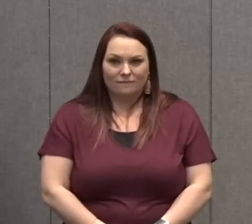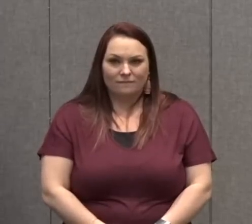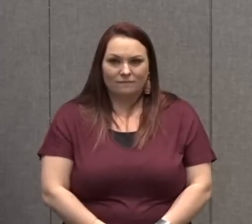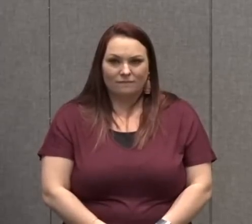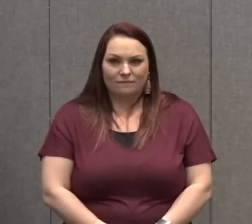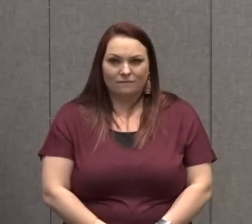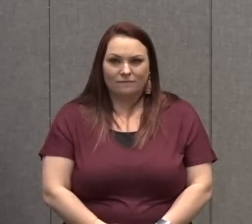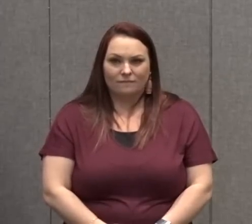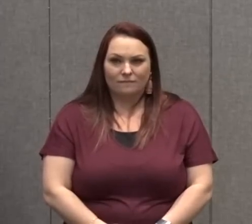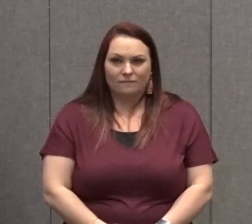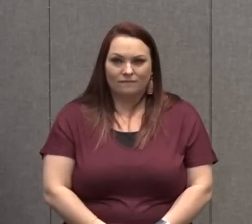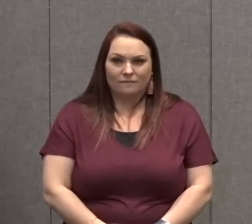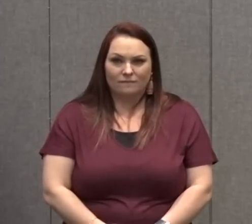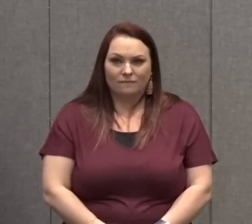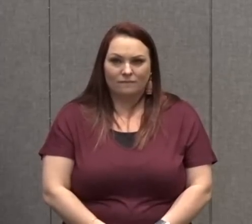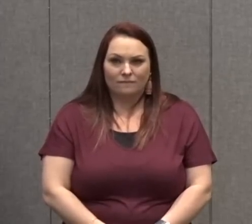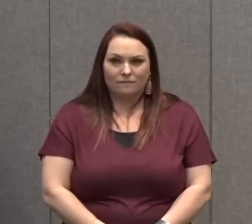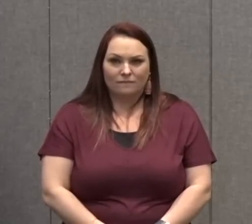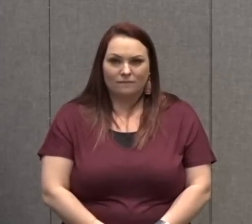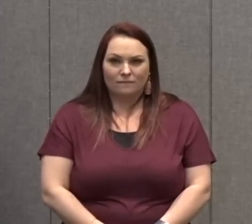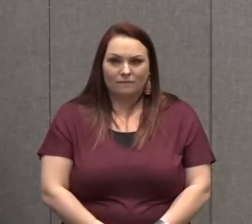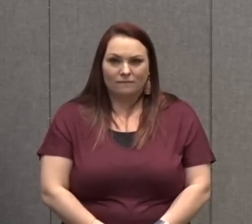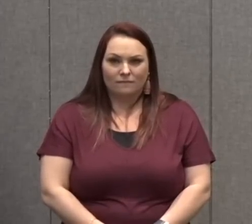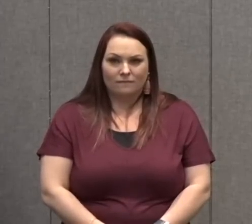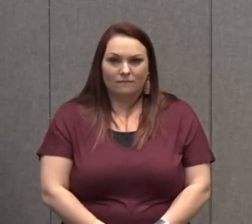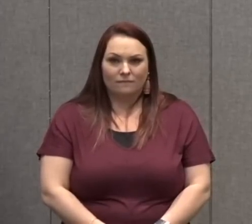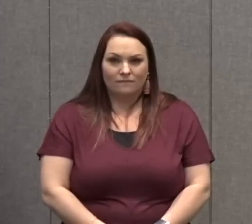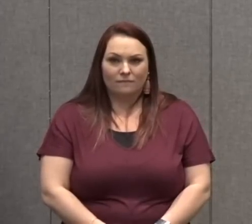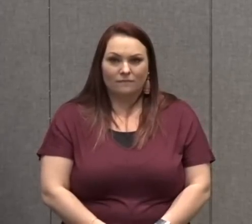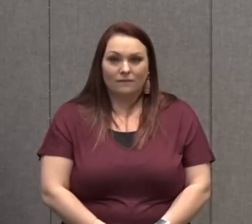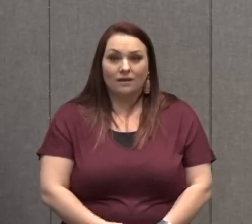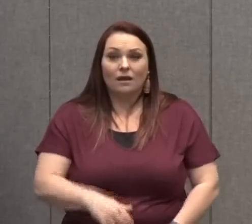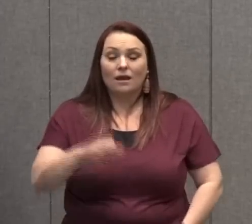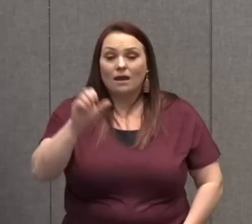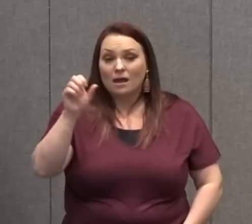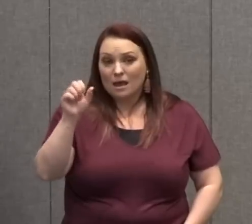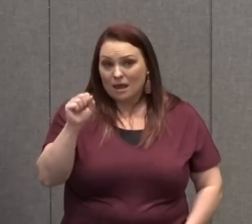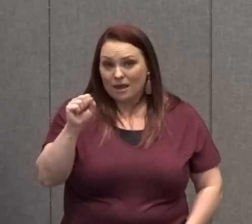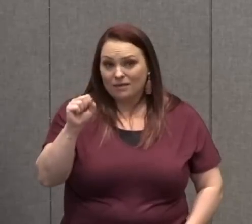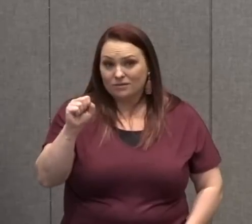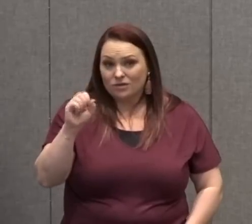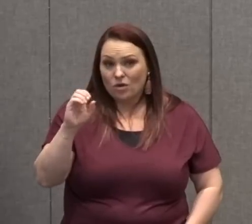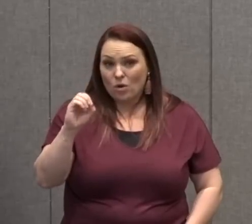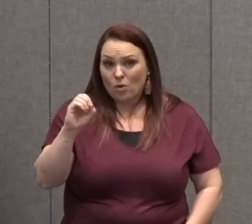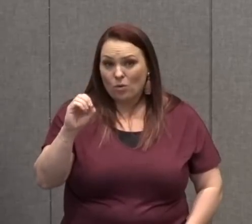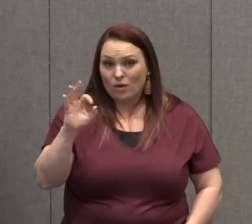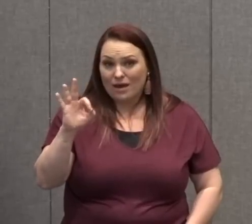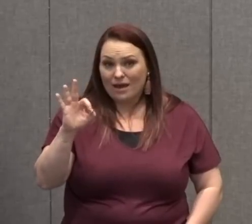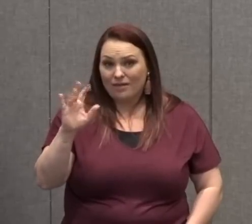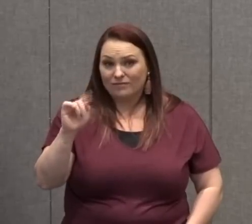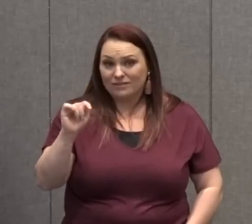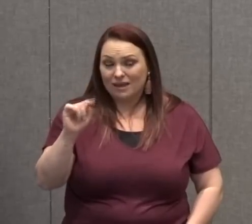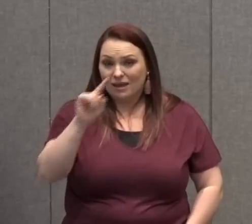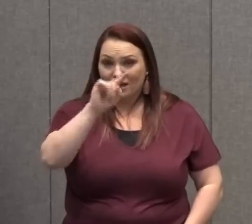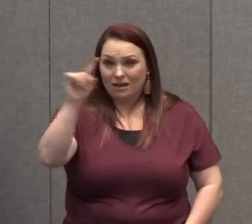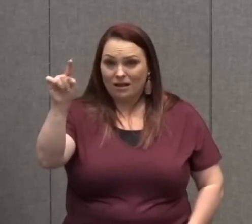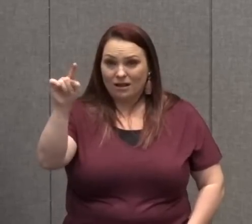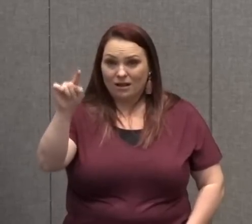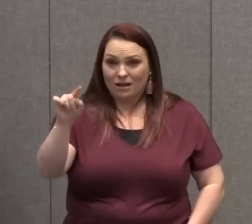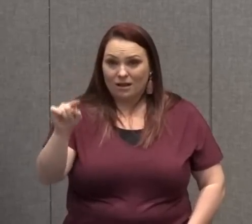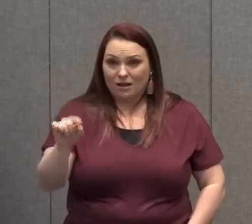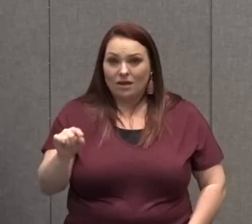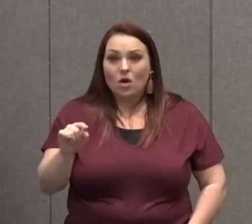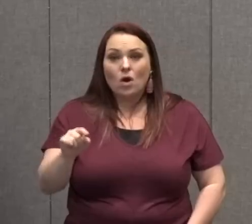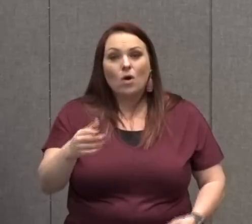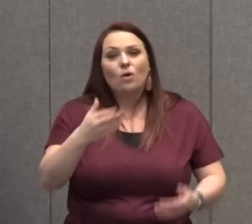s o f t oh I did not see that one good job the